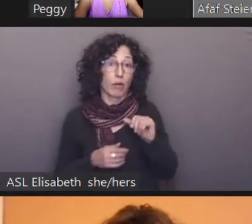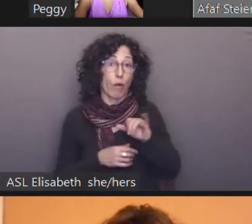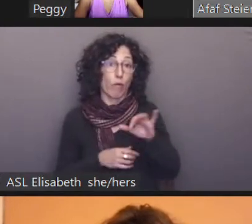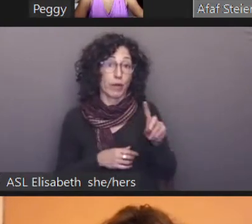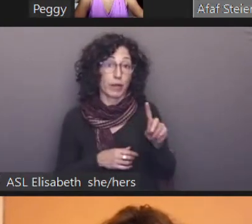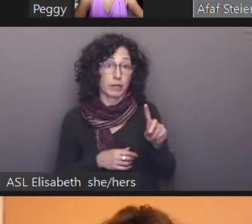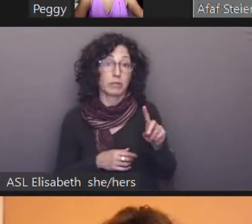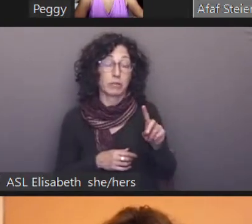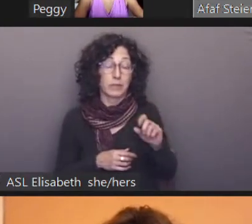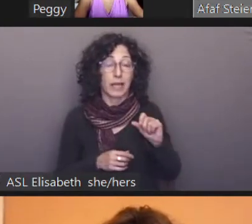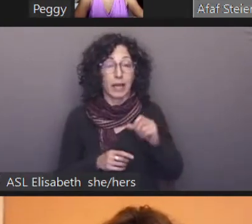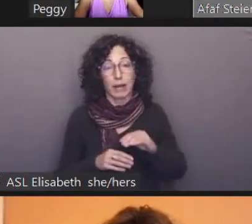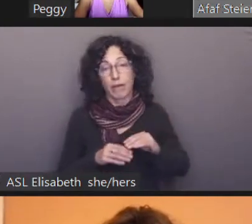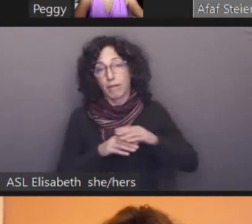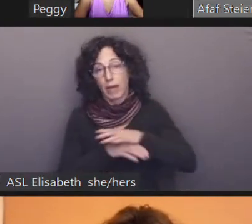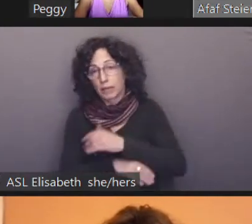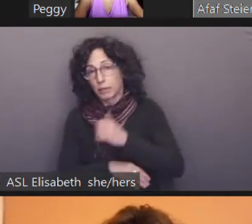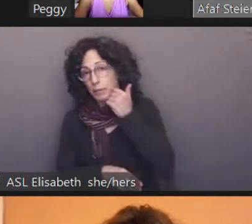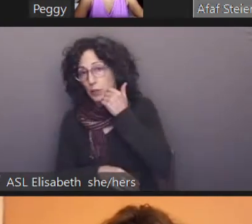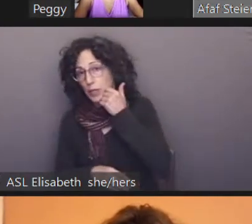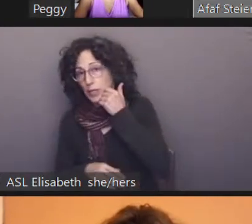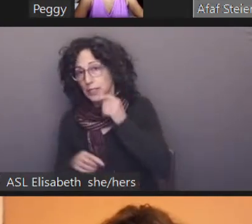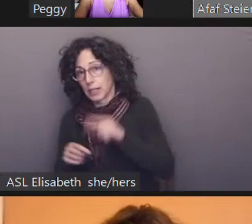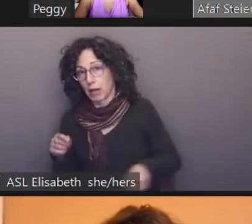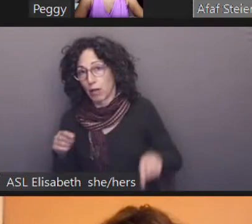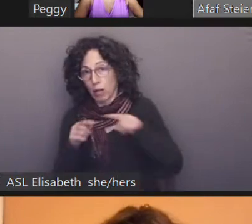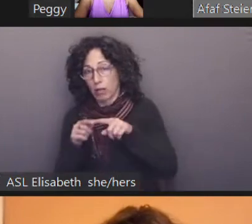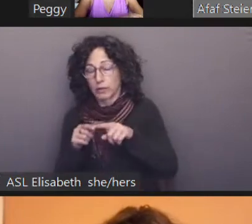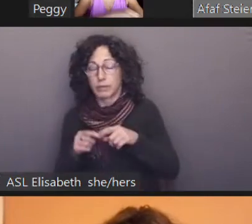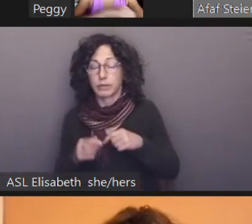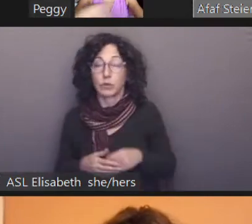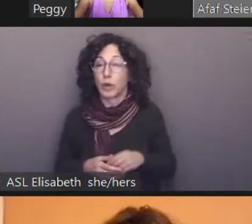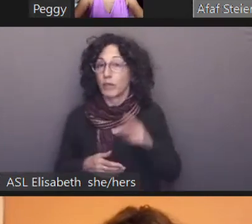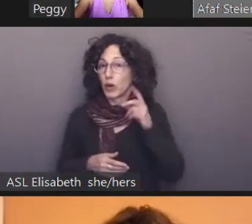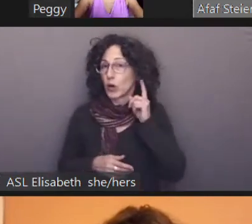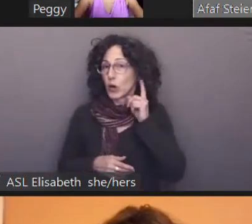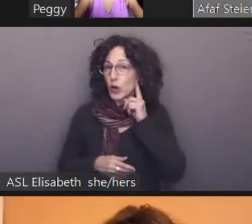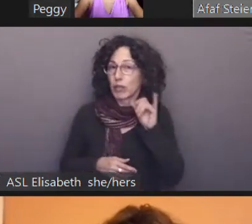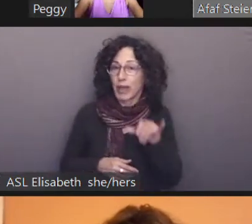we've now heard reports, and it's been in the media, and my